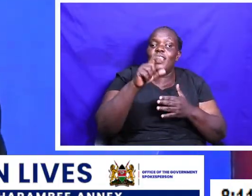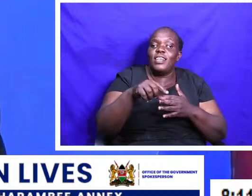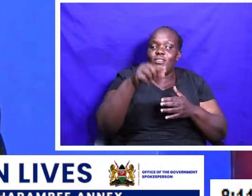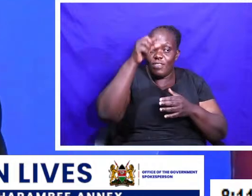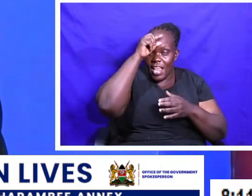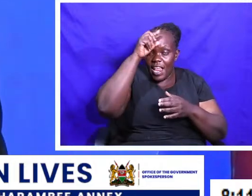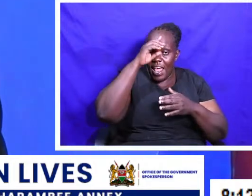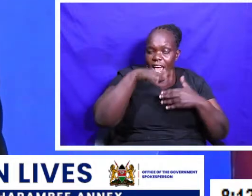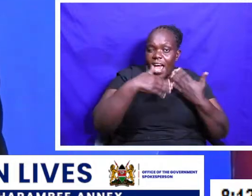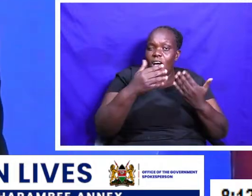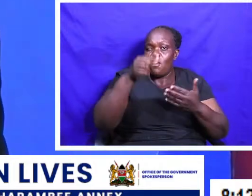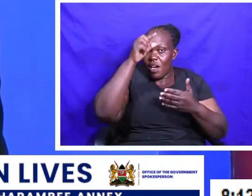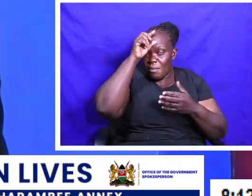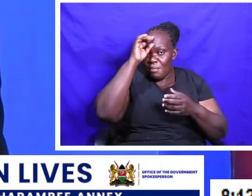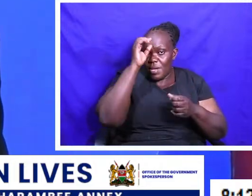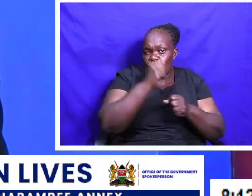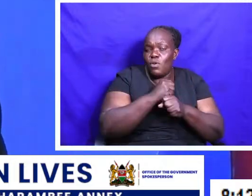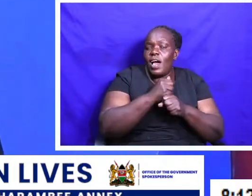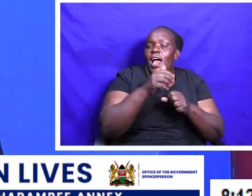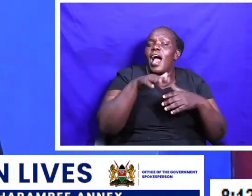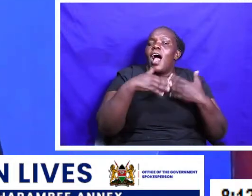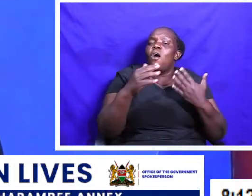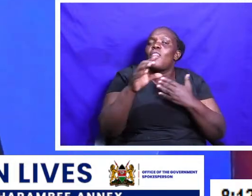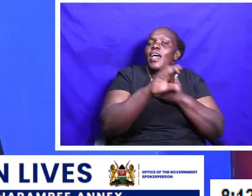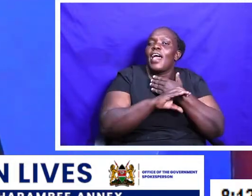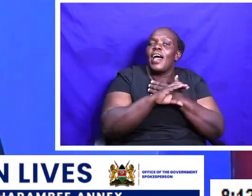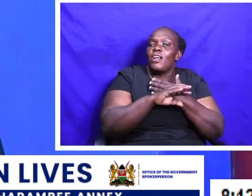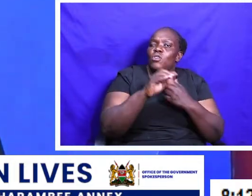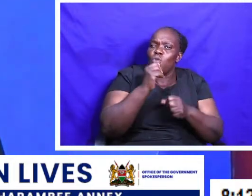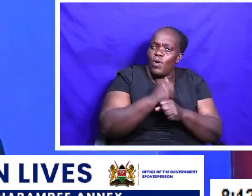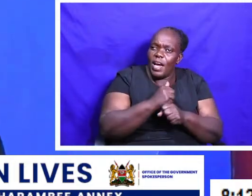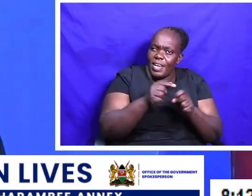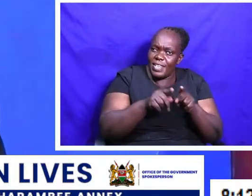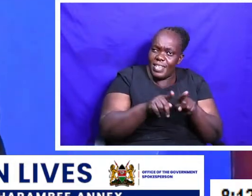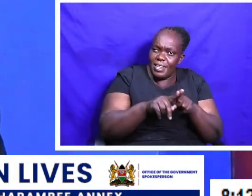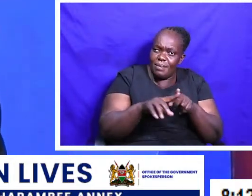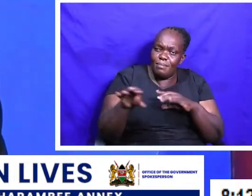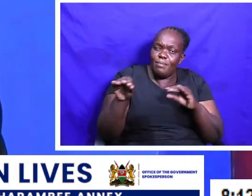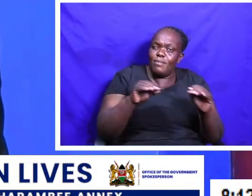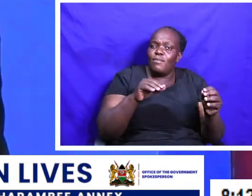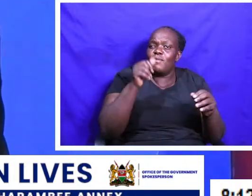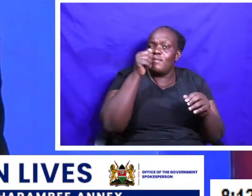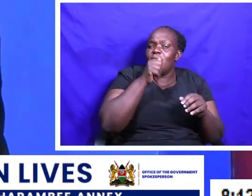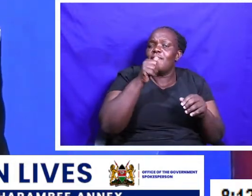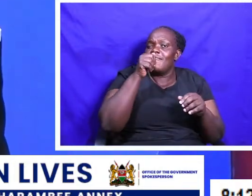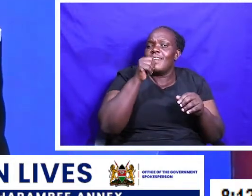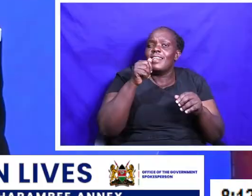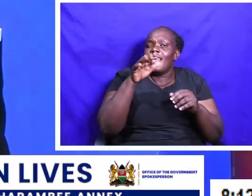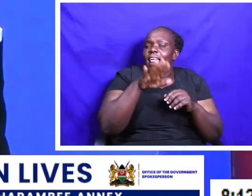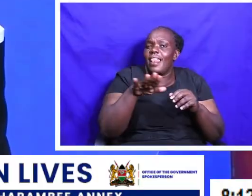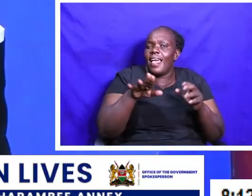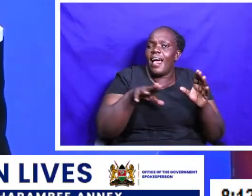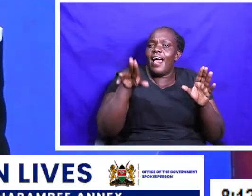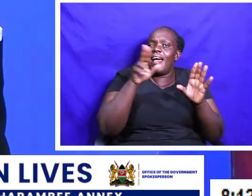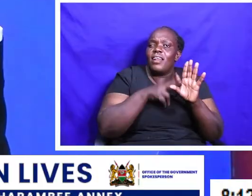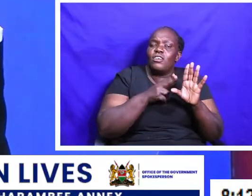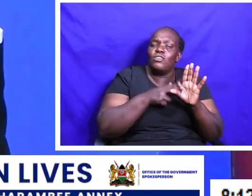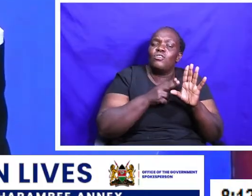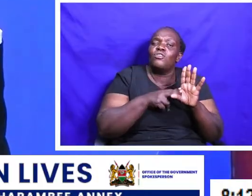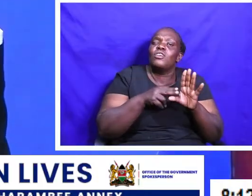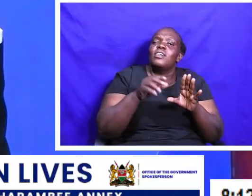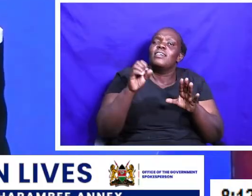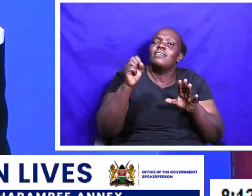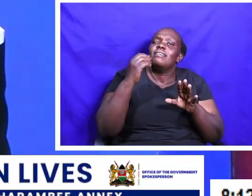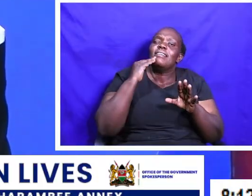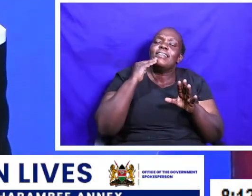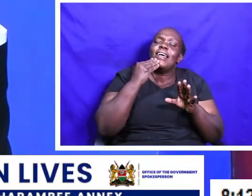learn how government also works, so you know how your country works. So I decided to move from the private sector and joined the Siaya